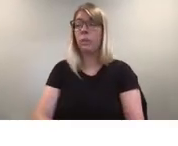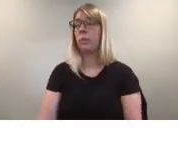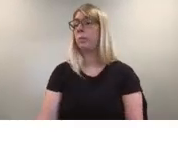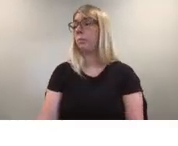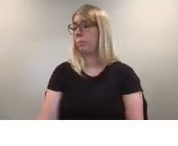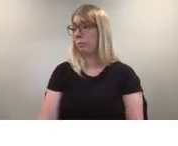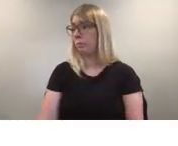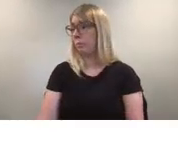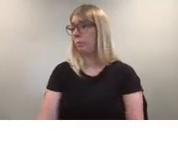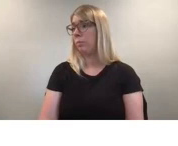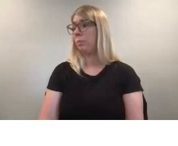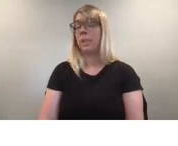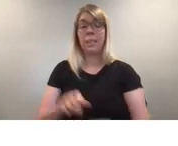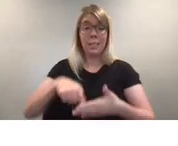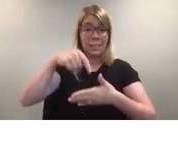deeper learning,